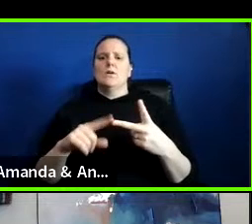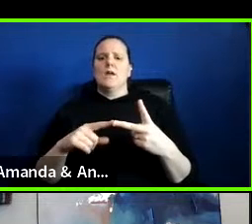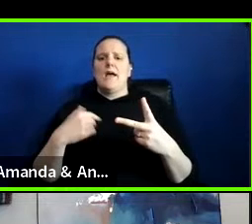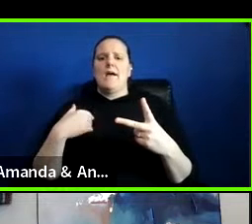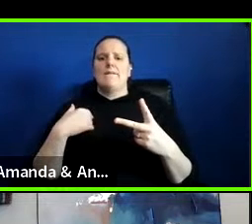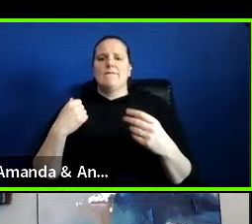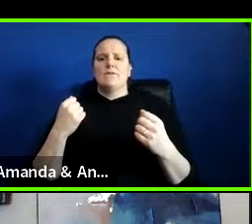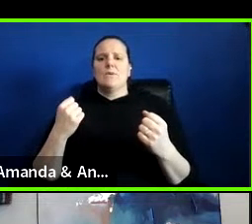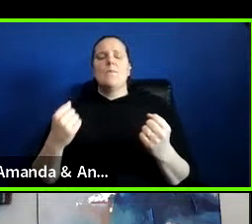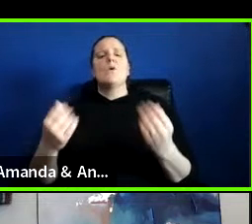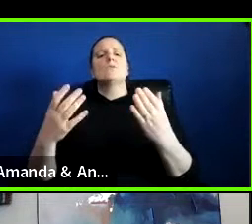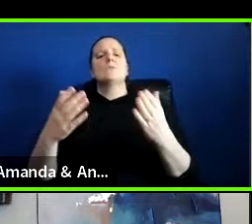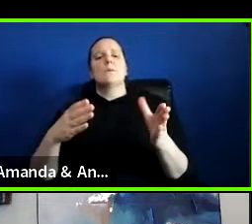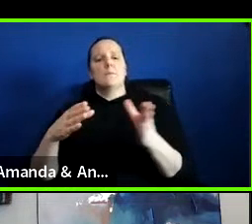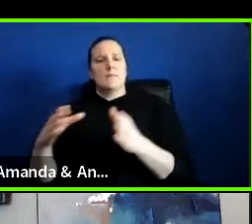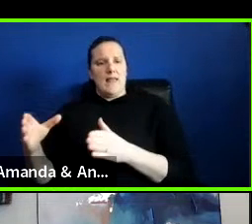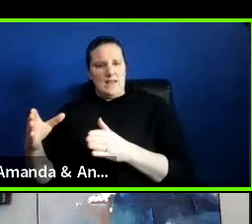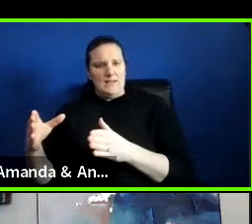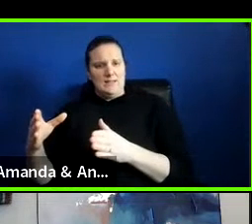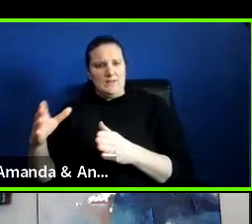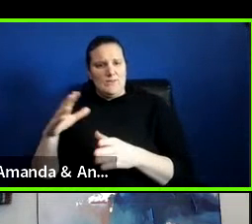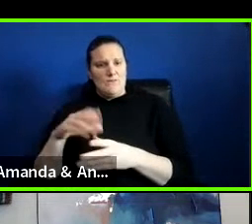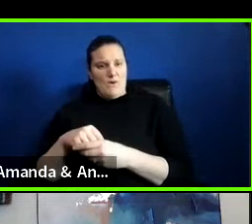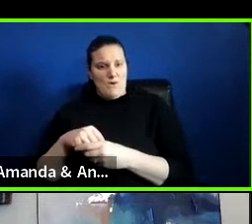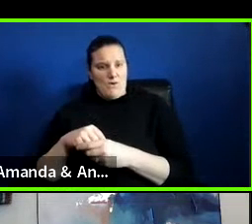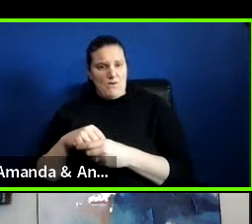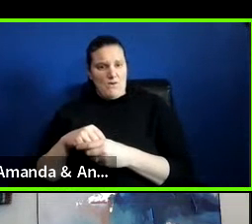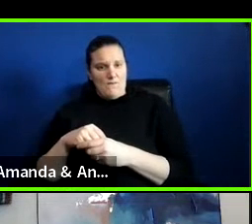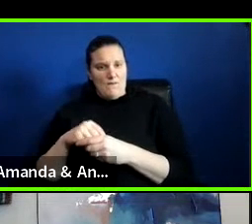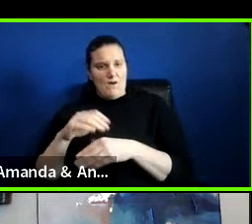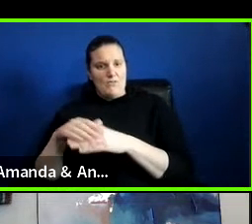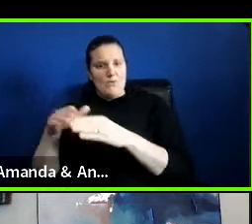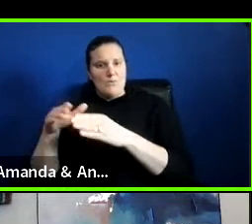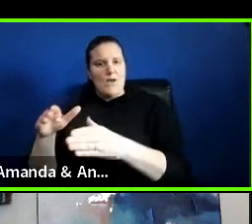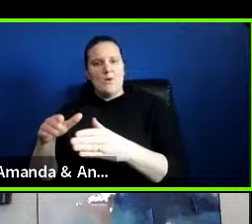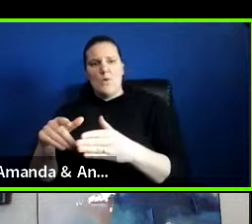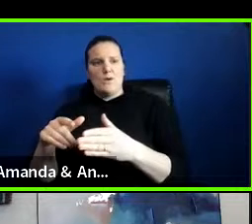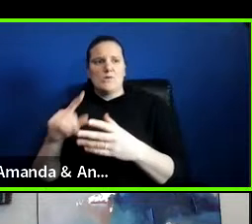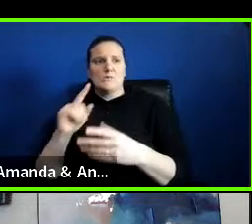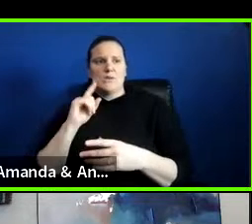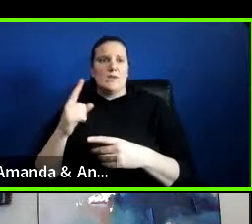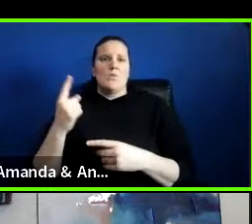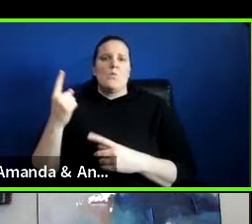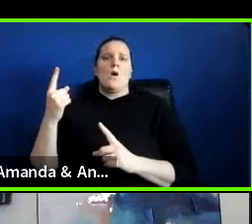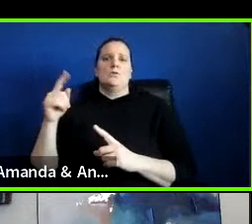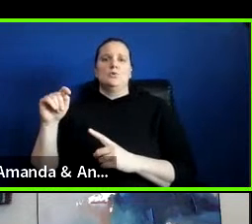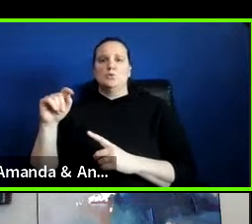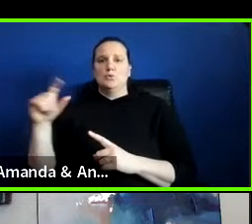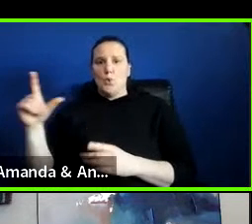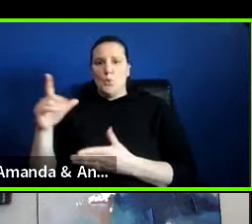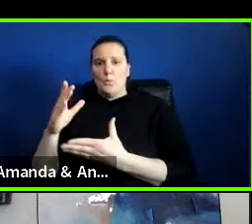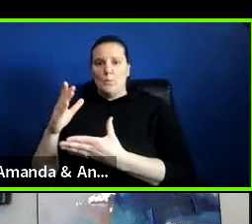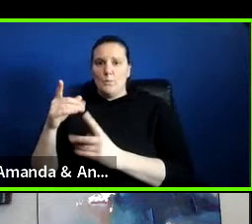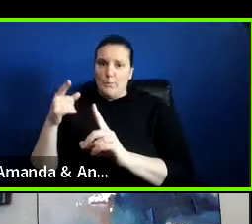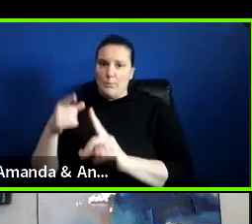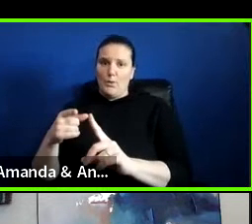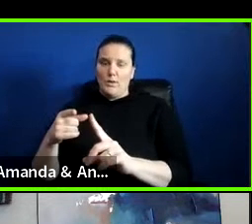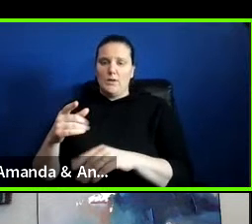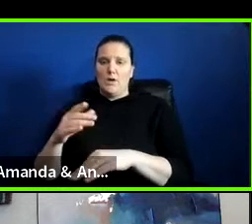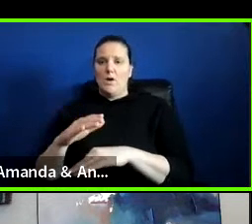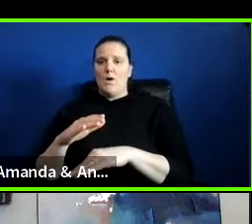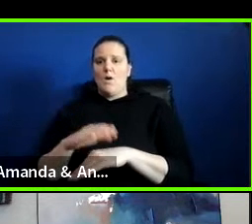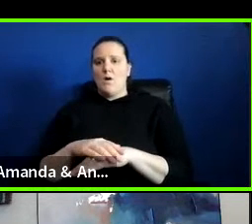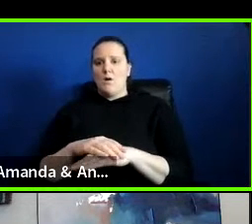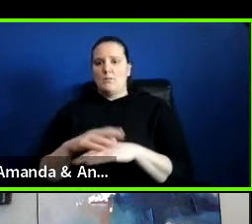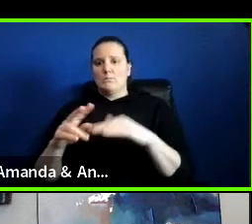the plan to have multiple gantries along the way? Or is it really just going to have one toll point on the bridge itself? Because